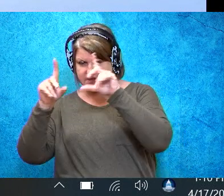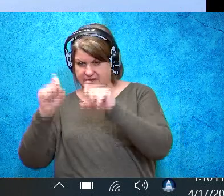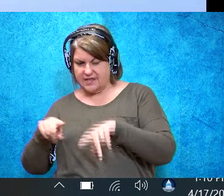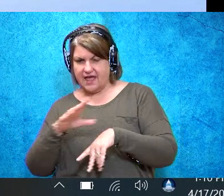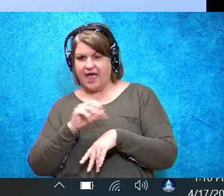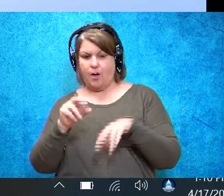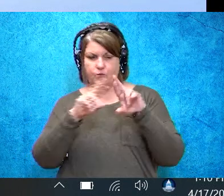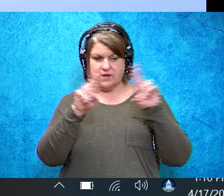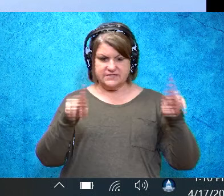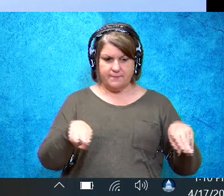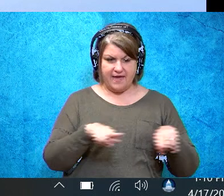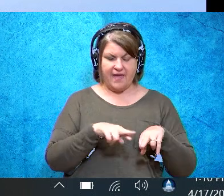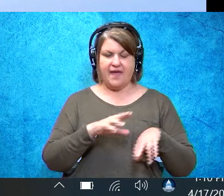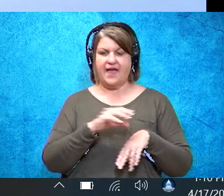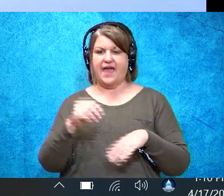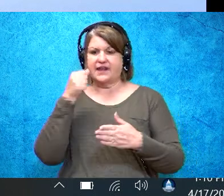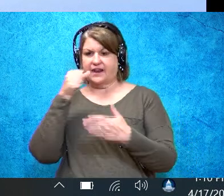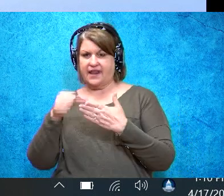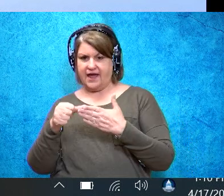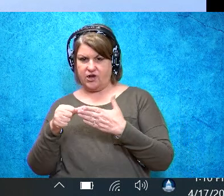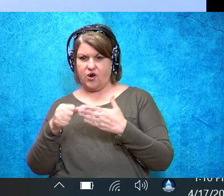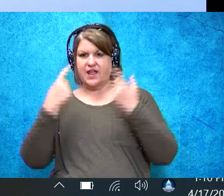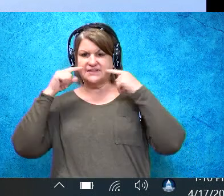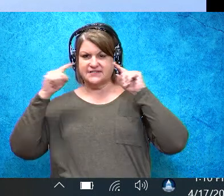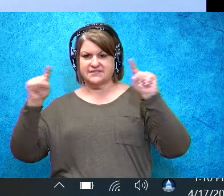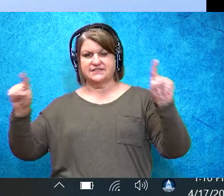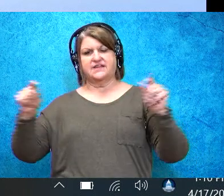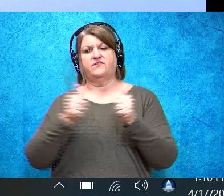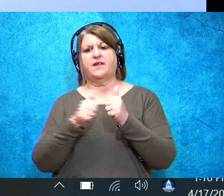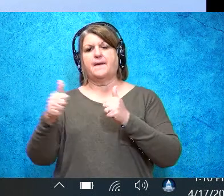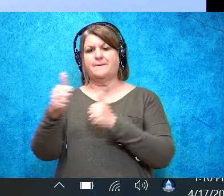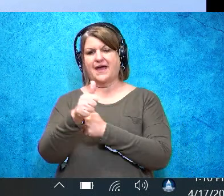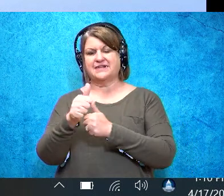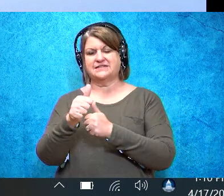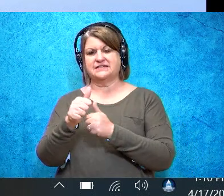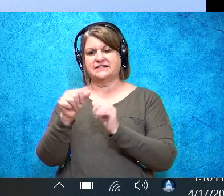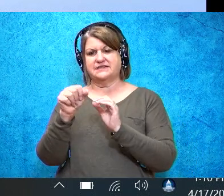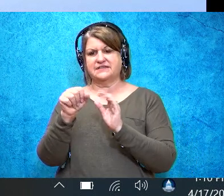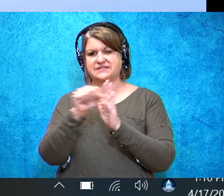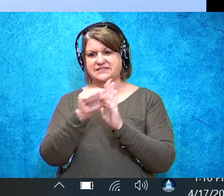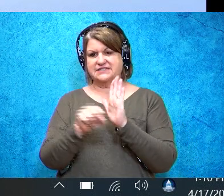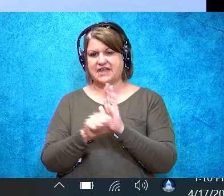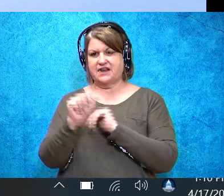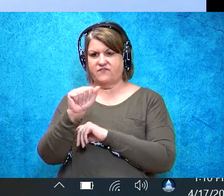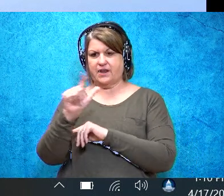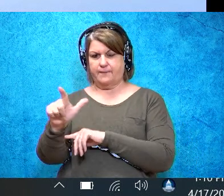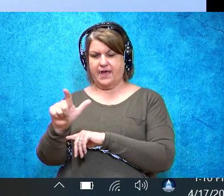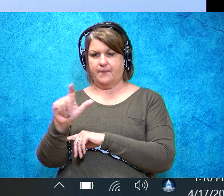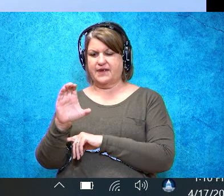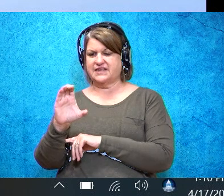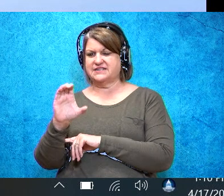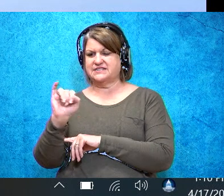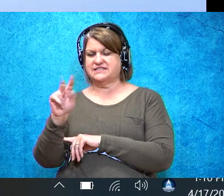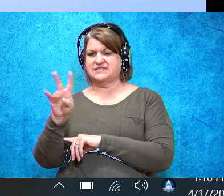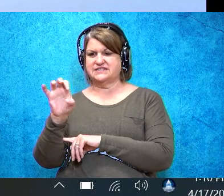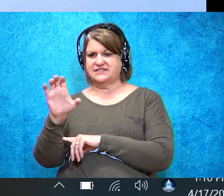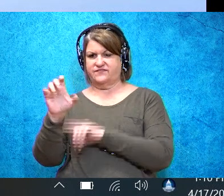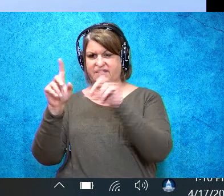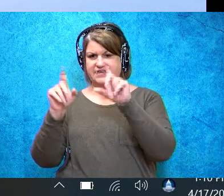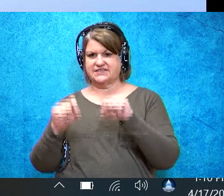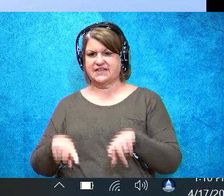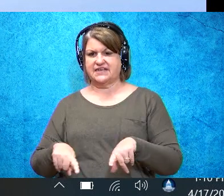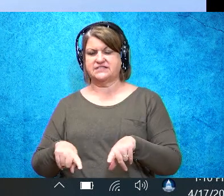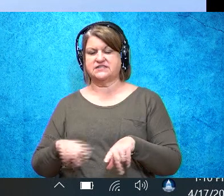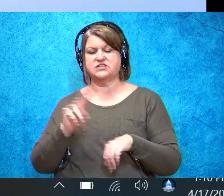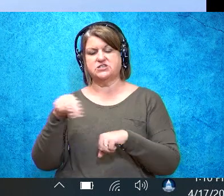letter, and successfully passing the Alabama civics test, which is usually taken at the culmination